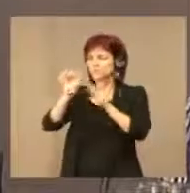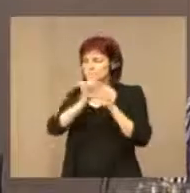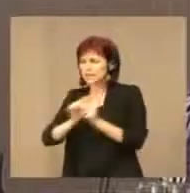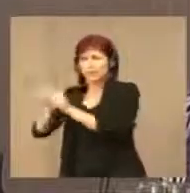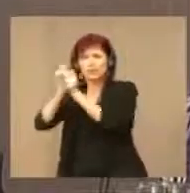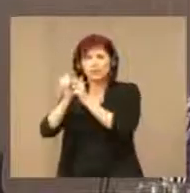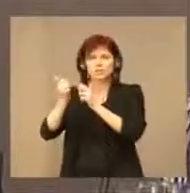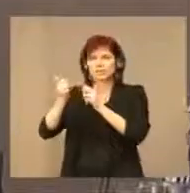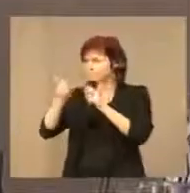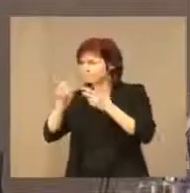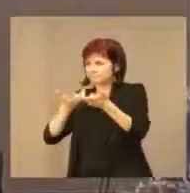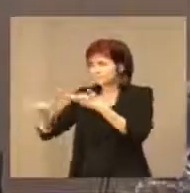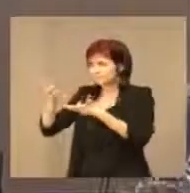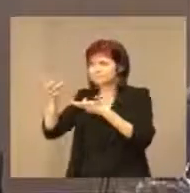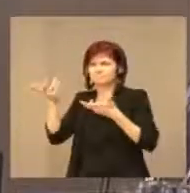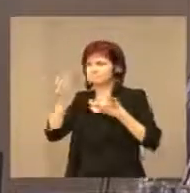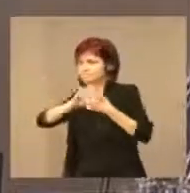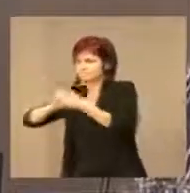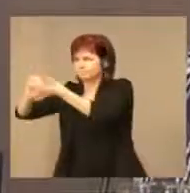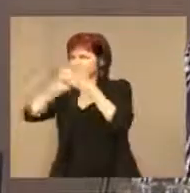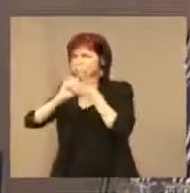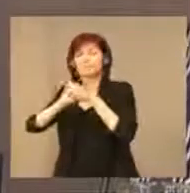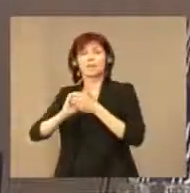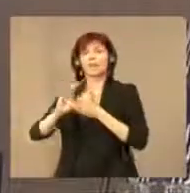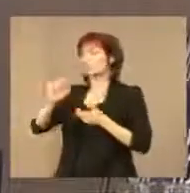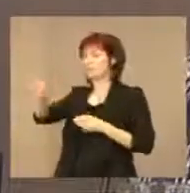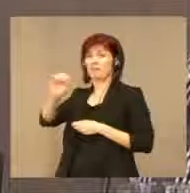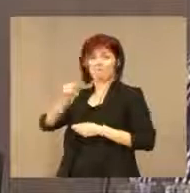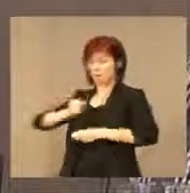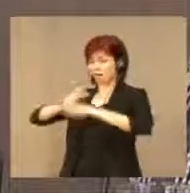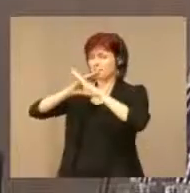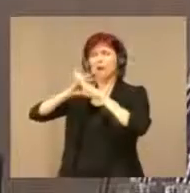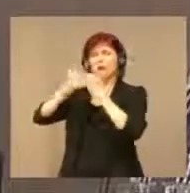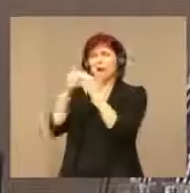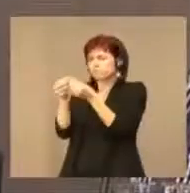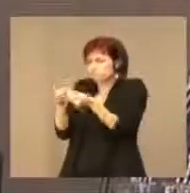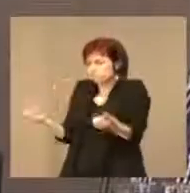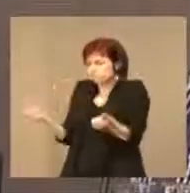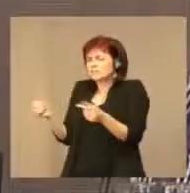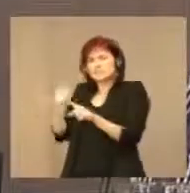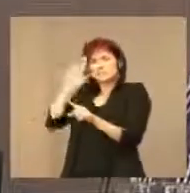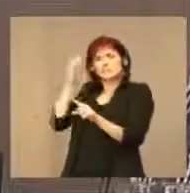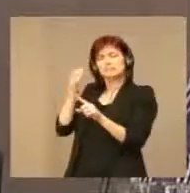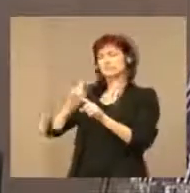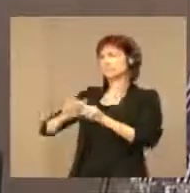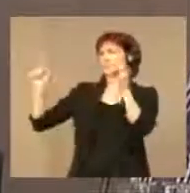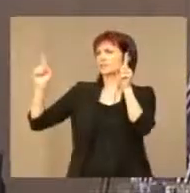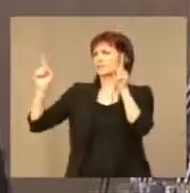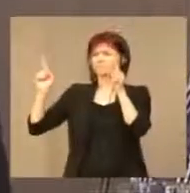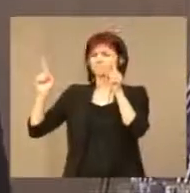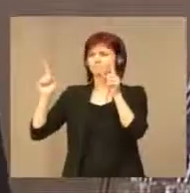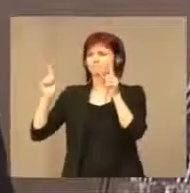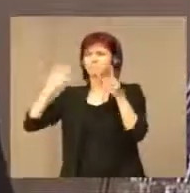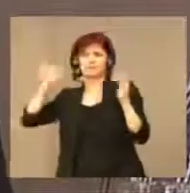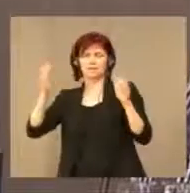the way that they face problem solving is just done in a very different way than